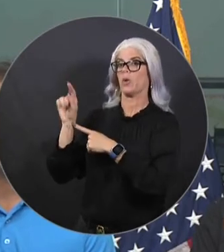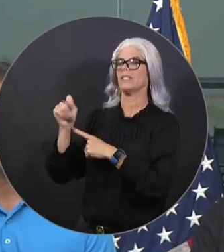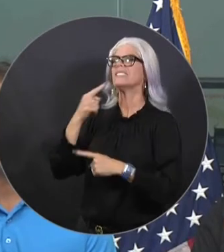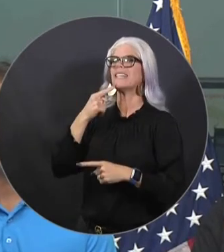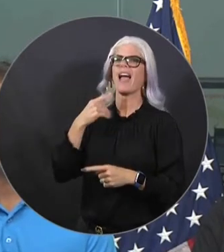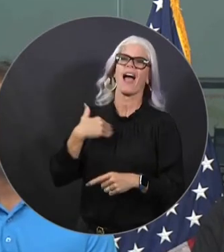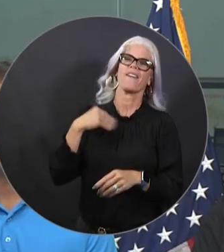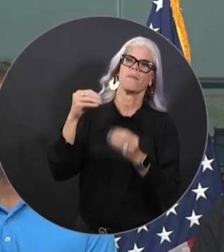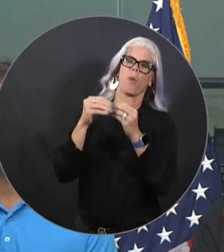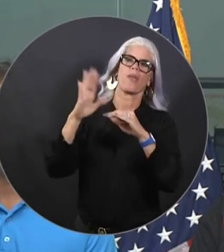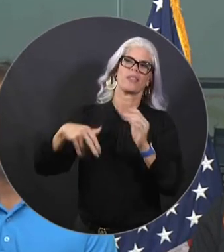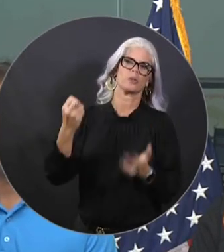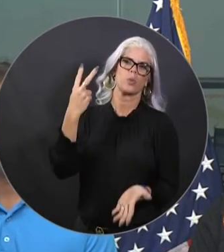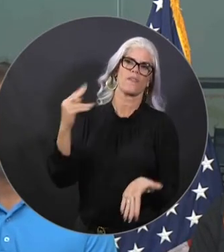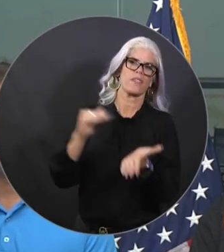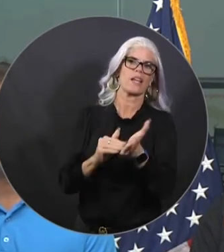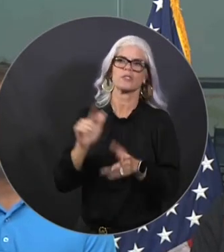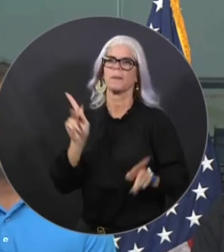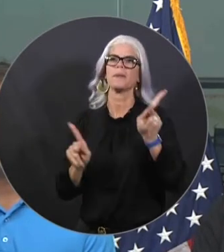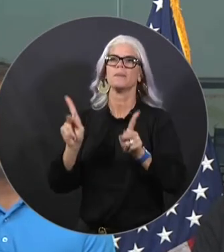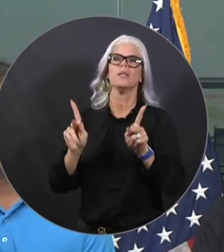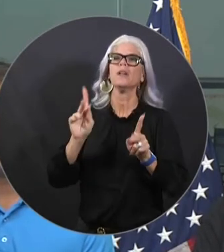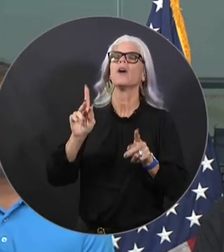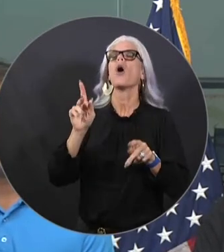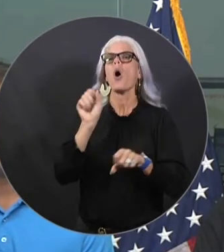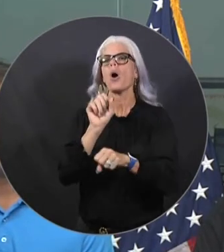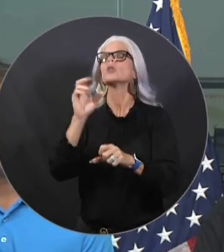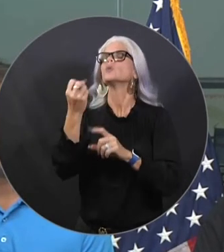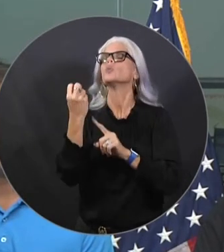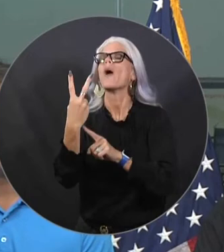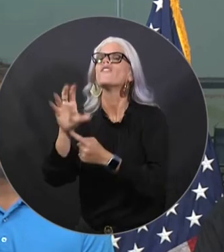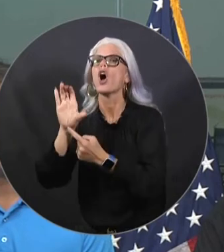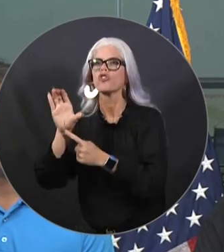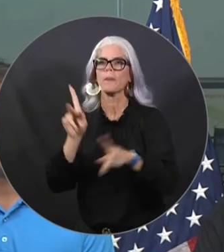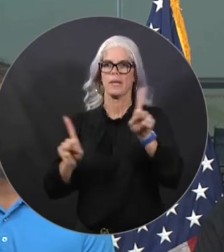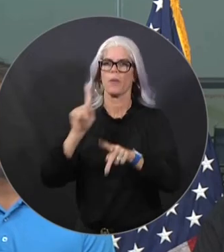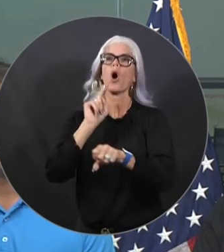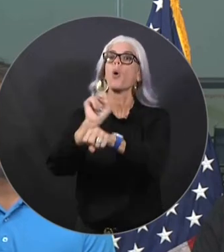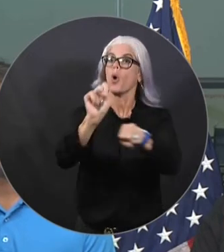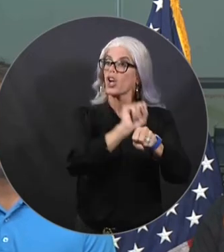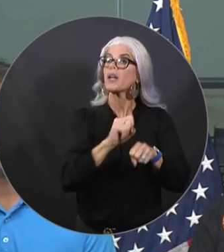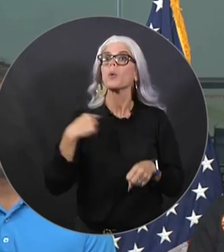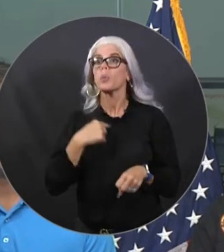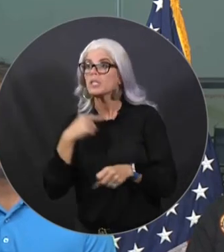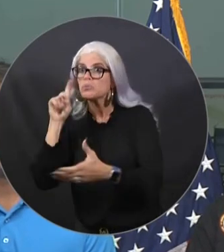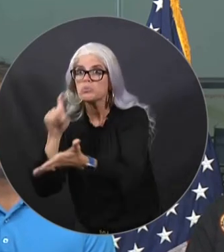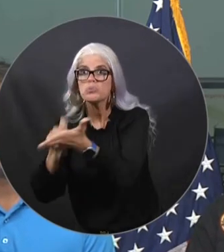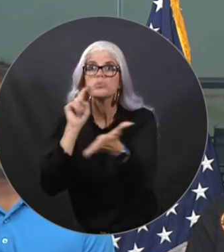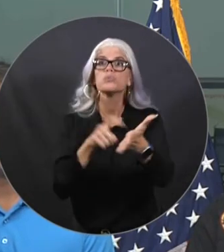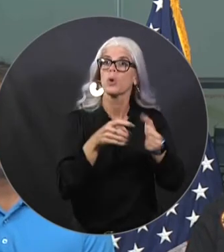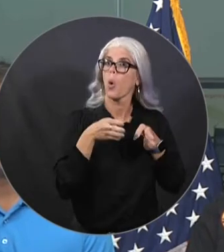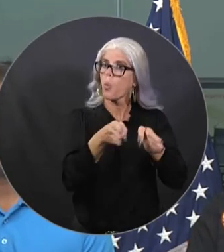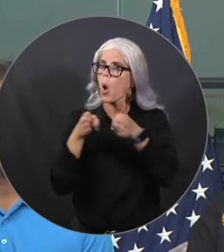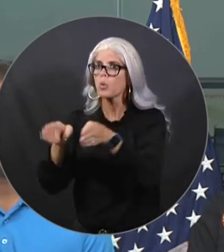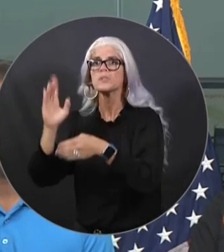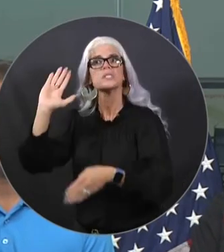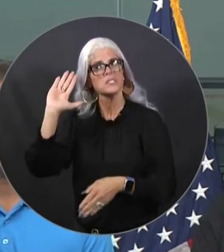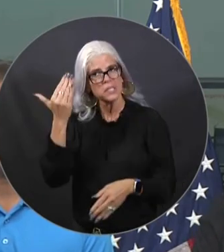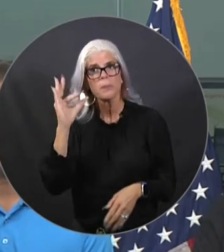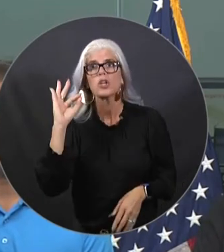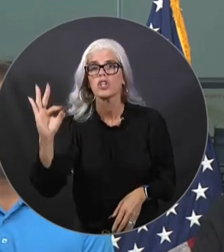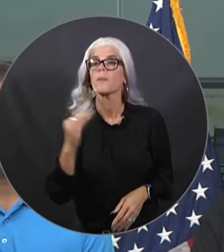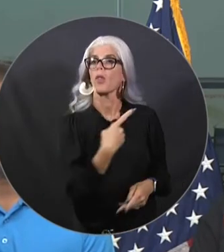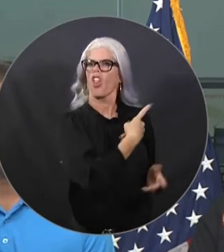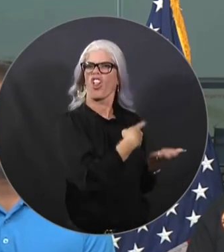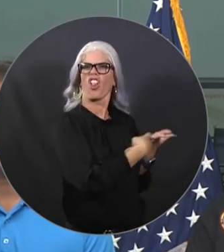road situation is by and large really good. I think if I was just talking with Kevin before we came out here, if we were here yesterday